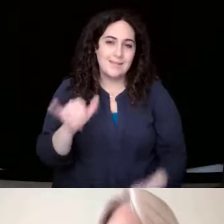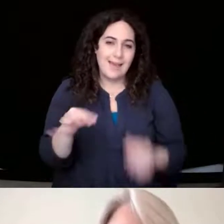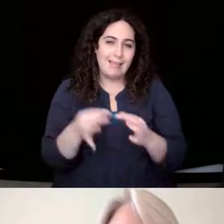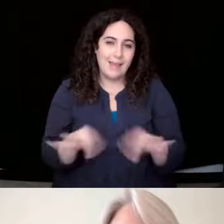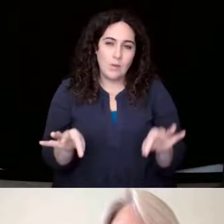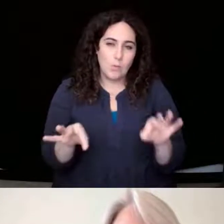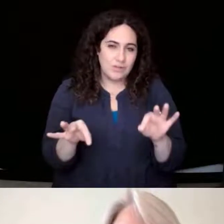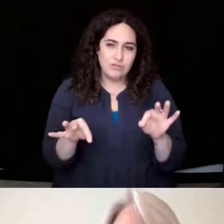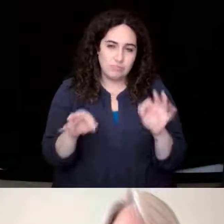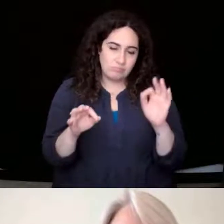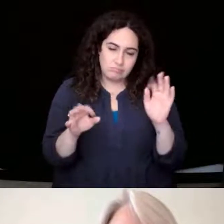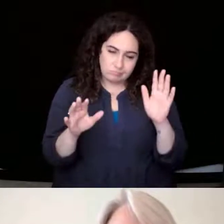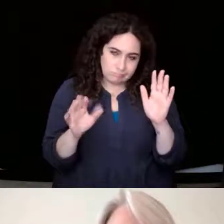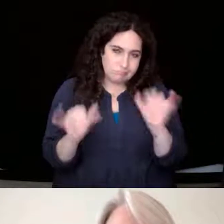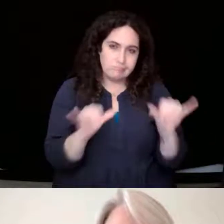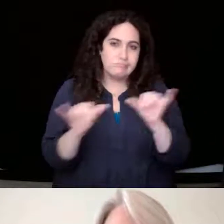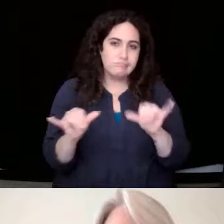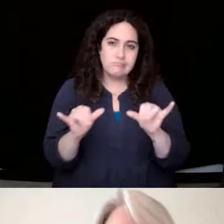accessibility.